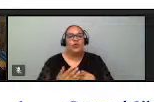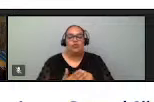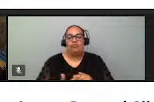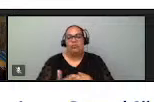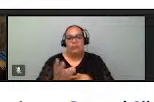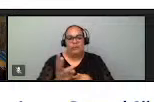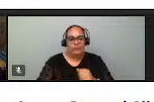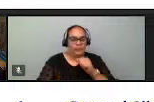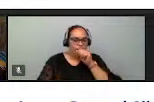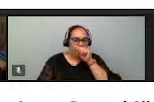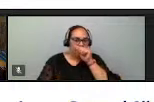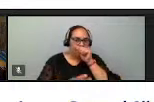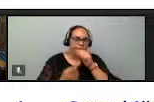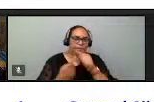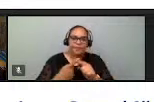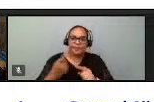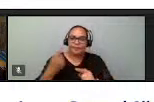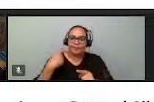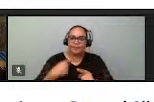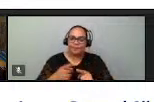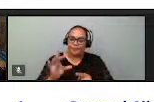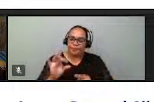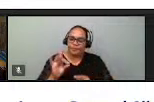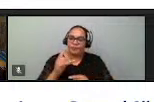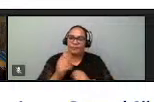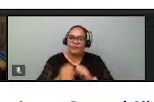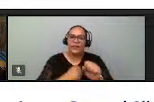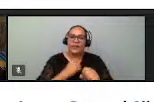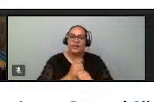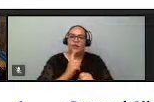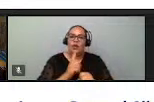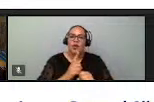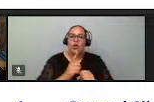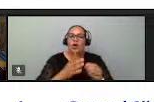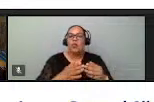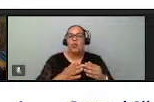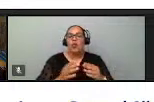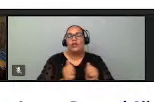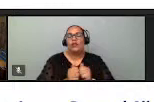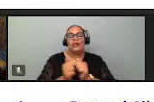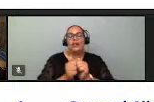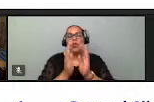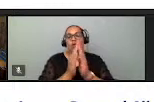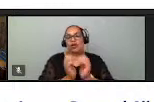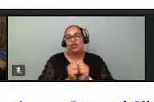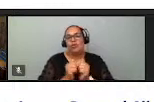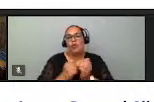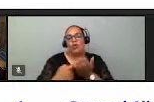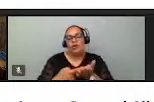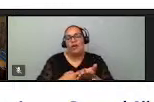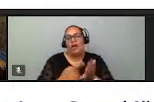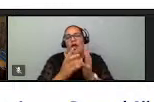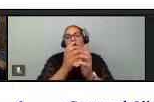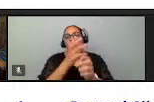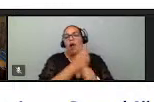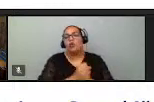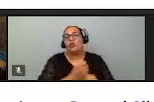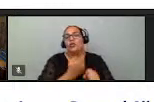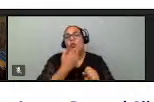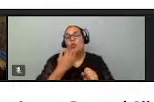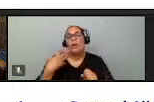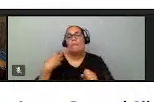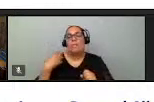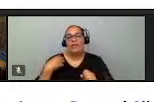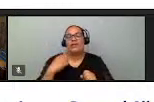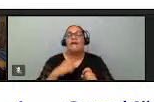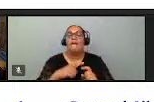forward last week Tuesday we had the ual Port stakeholder Workshop or dialogue hosted by Minister